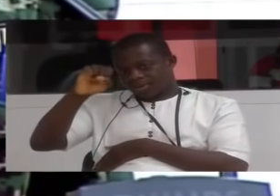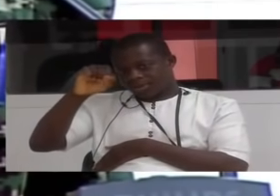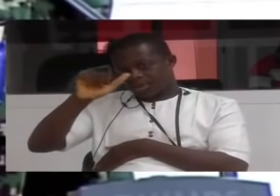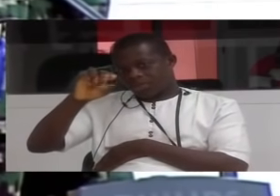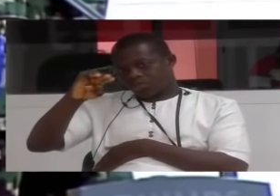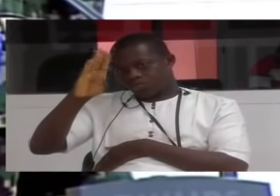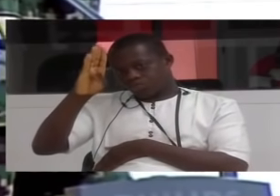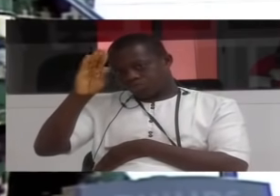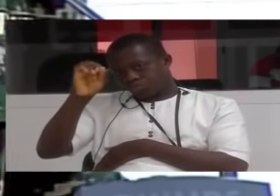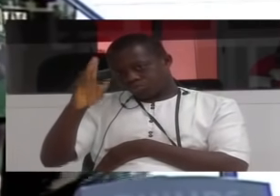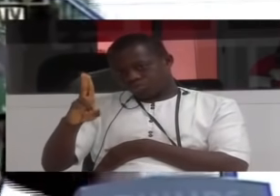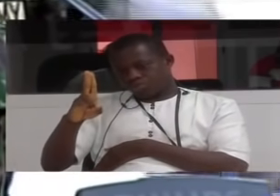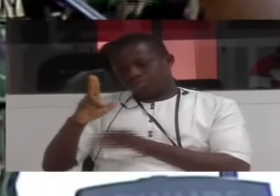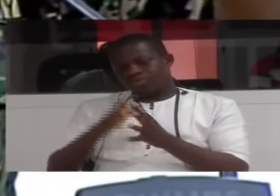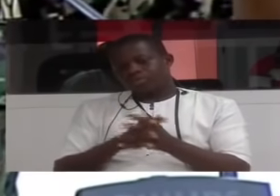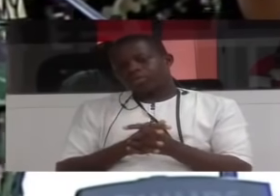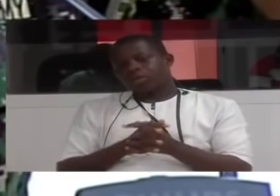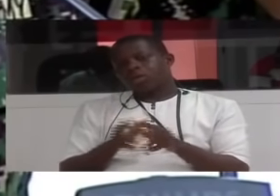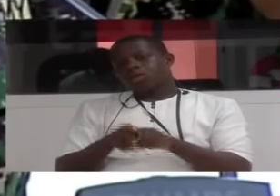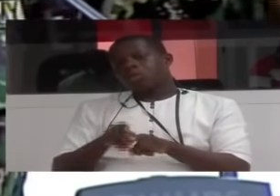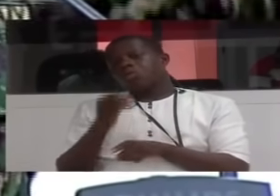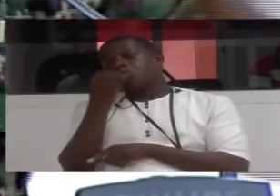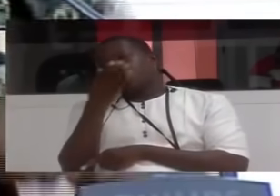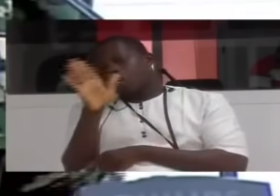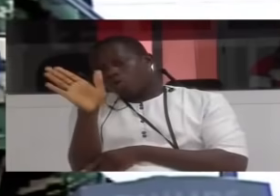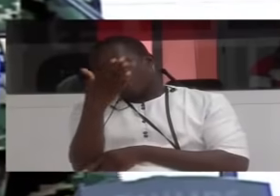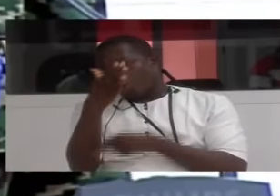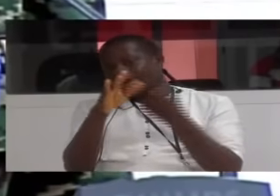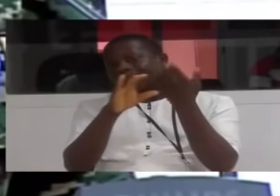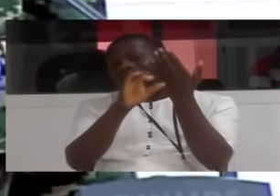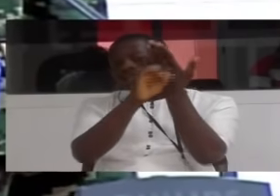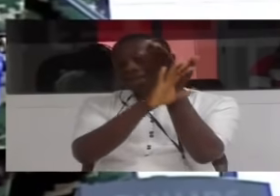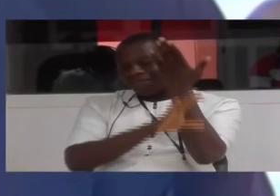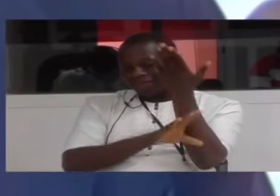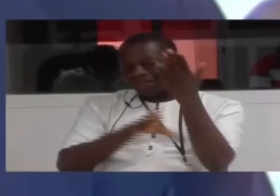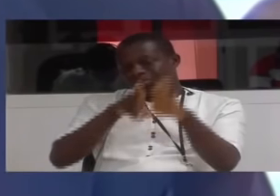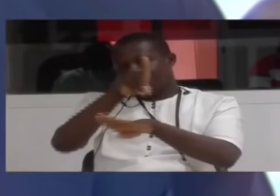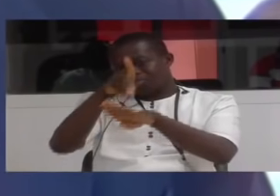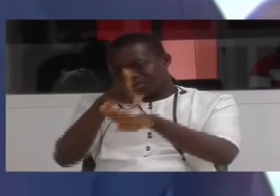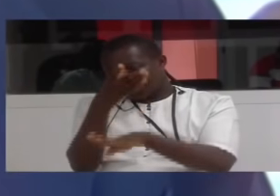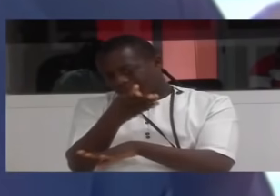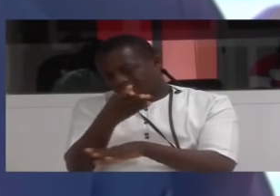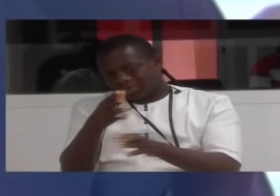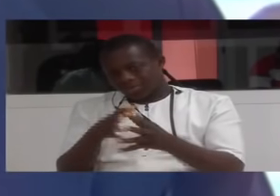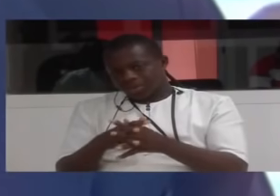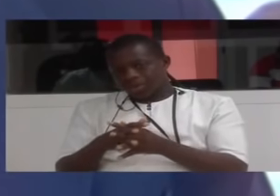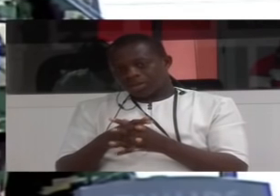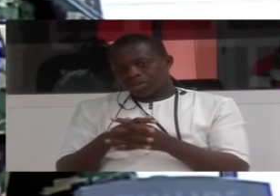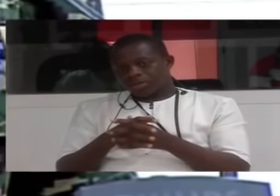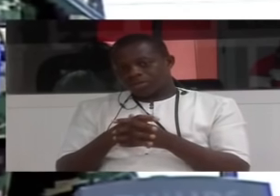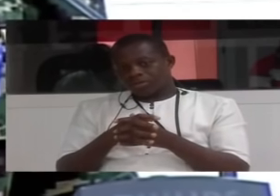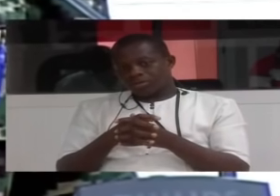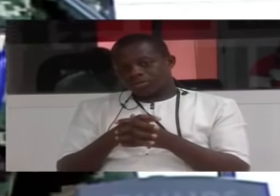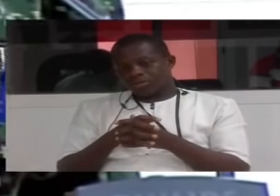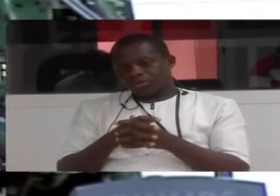Sambu. Nañu dem len ci traffic bi. He said to us, go into the traffic. Ngen dem ci tali